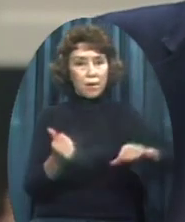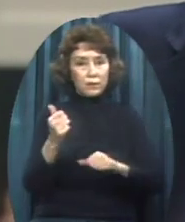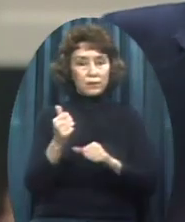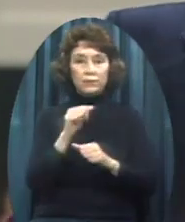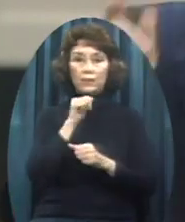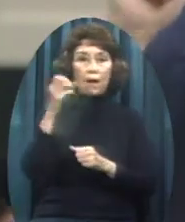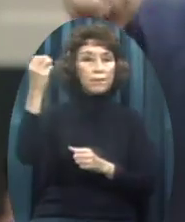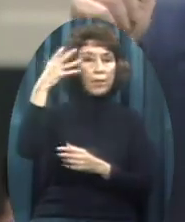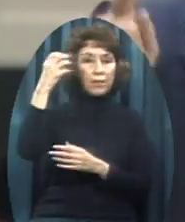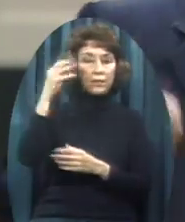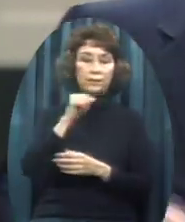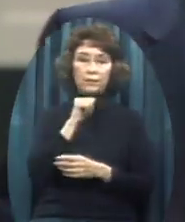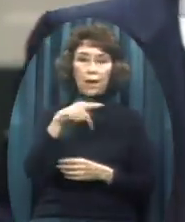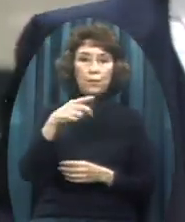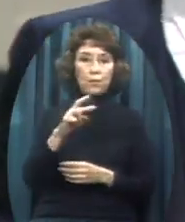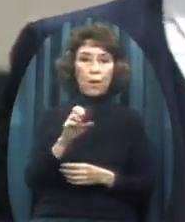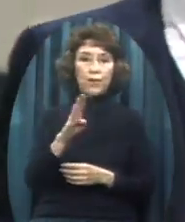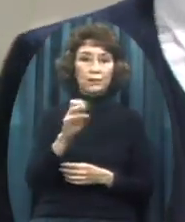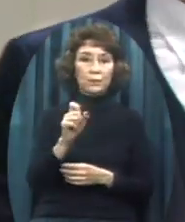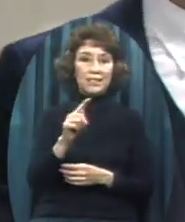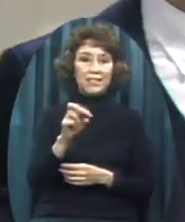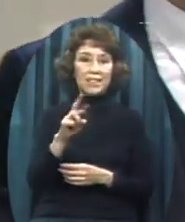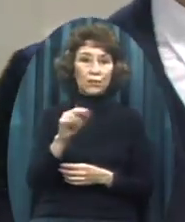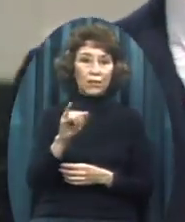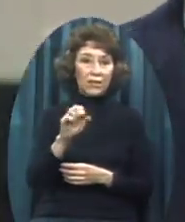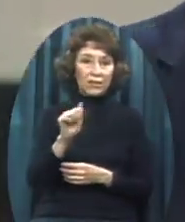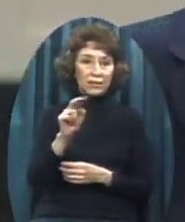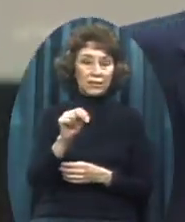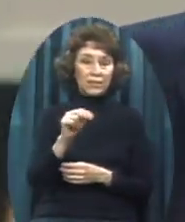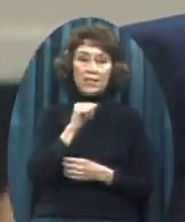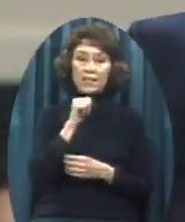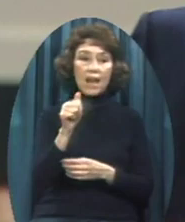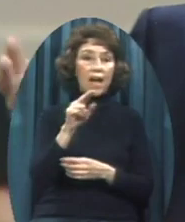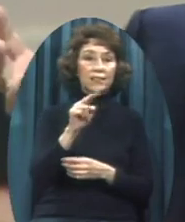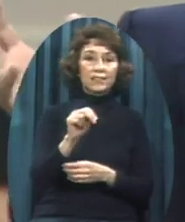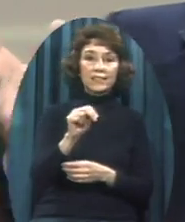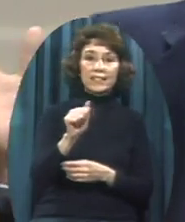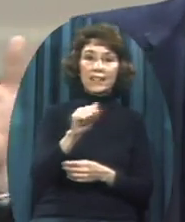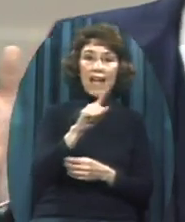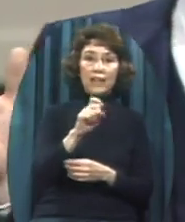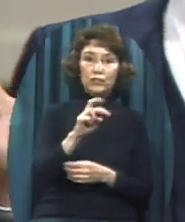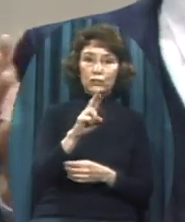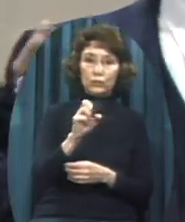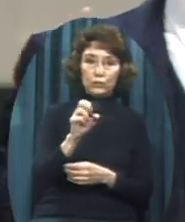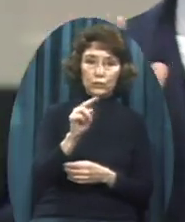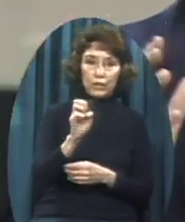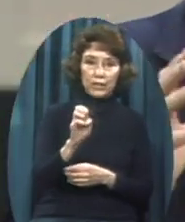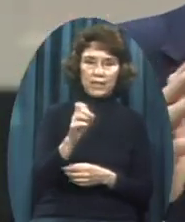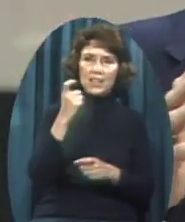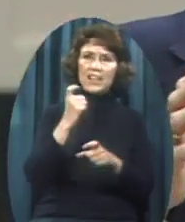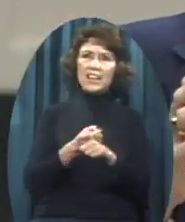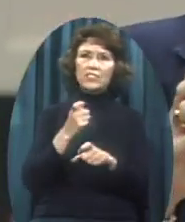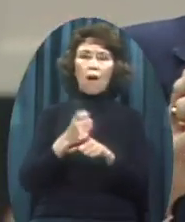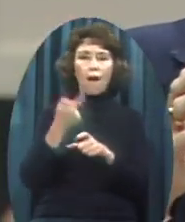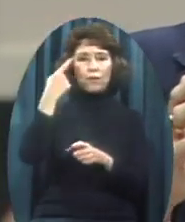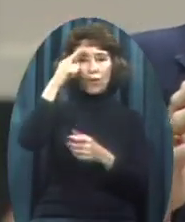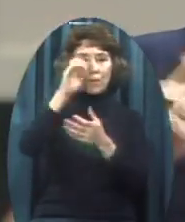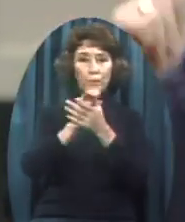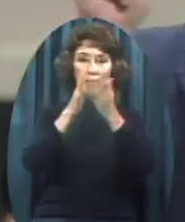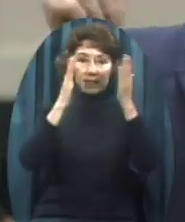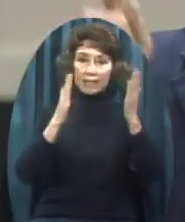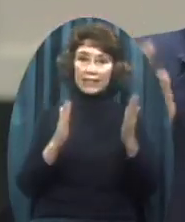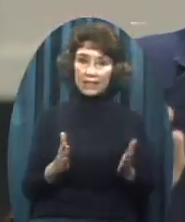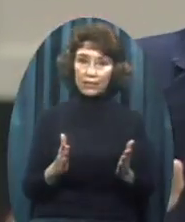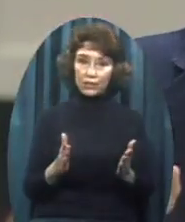Methodist or Presbyterians or Nazarenes. Sort of hard to get believers to understand that God has some of his